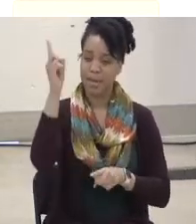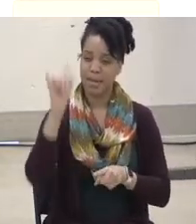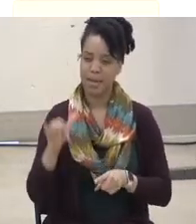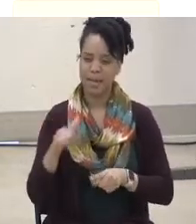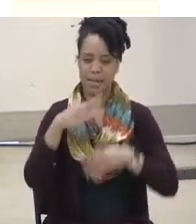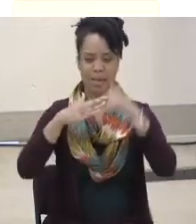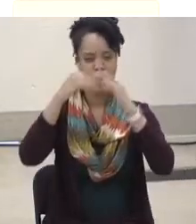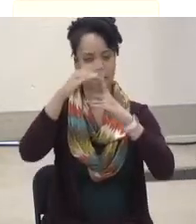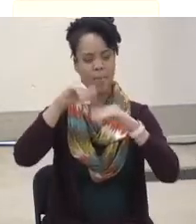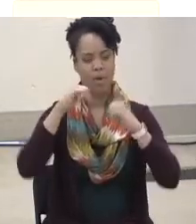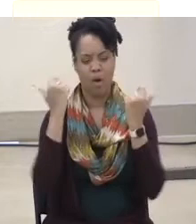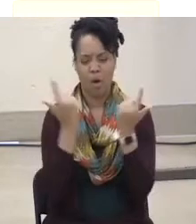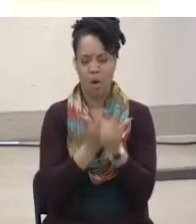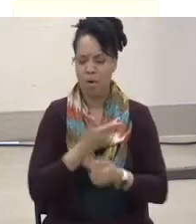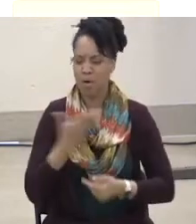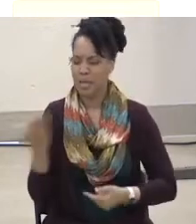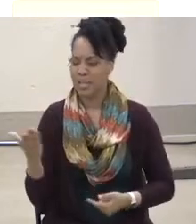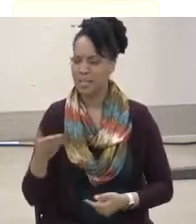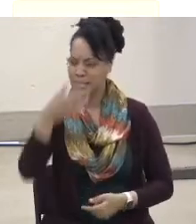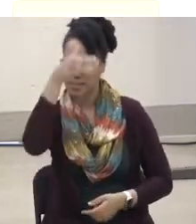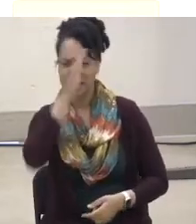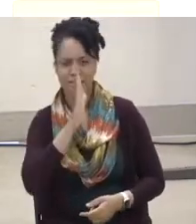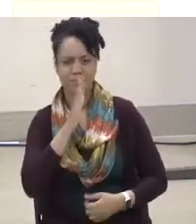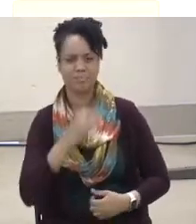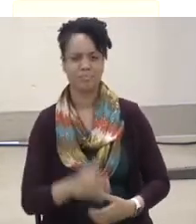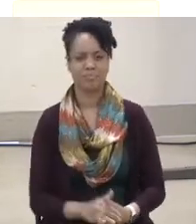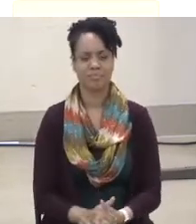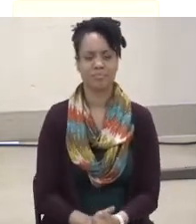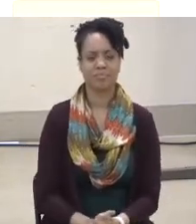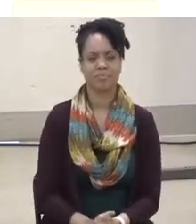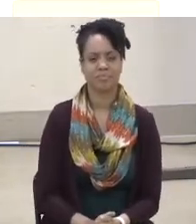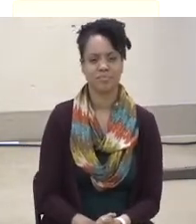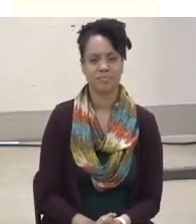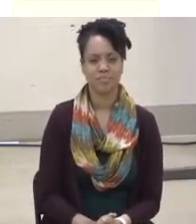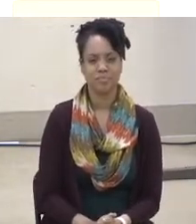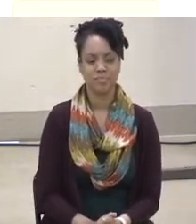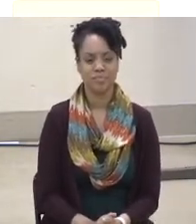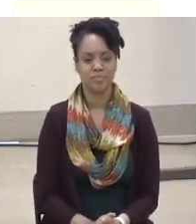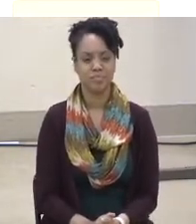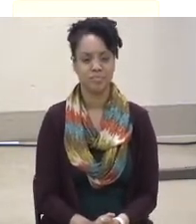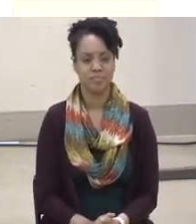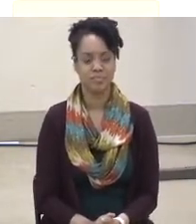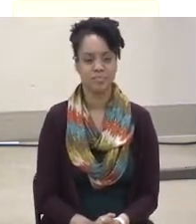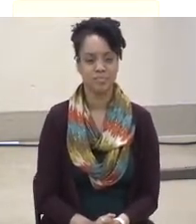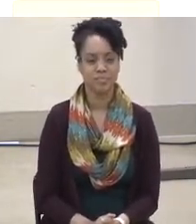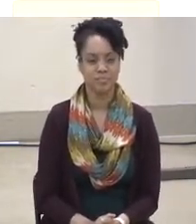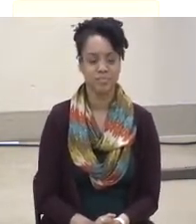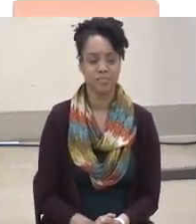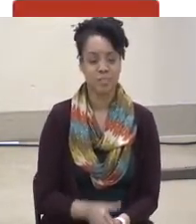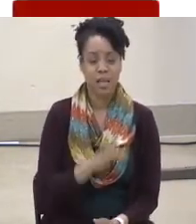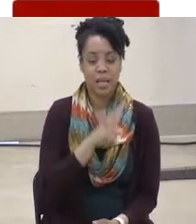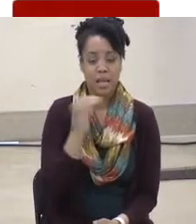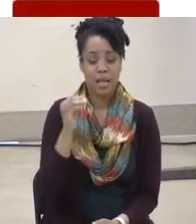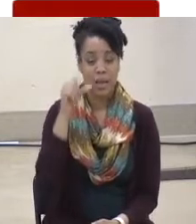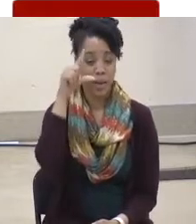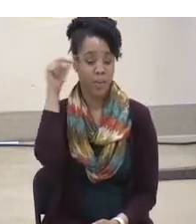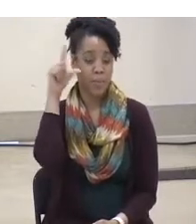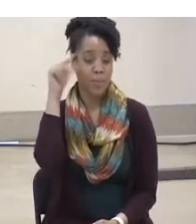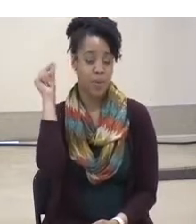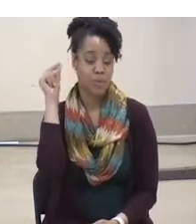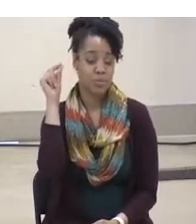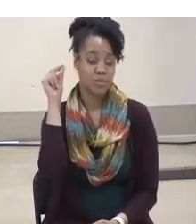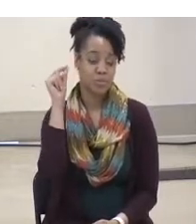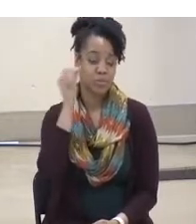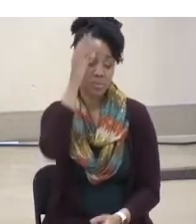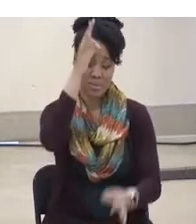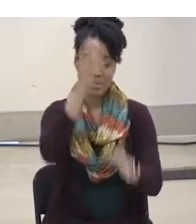is God. Porque toda casa es hecha por alguno, pero el que hizo todas las cosas es Dios. And Moses verily was